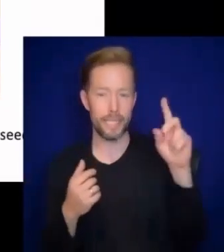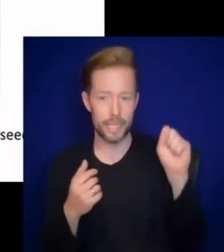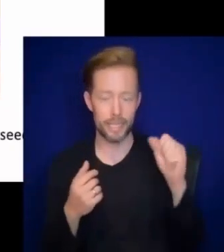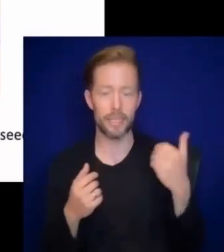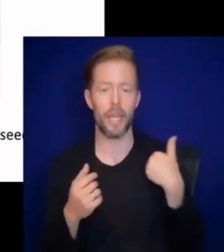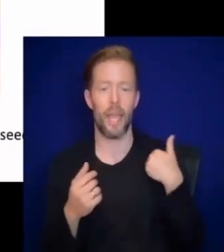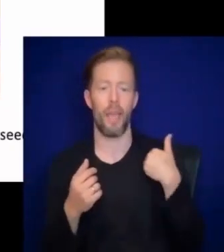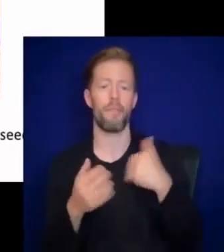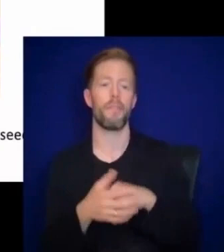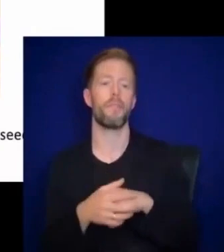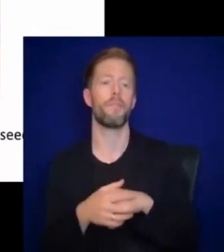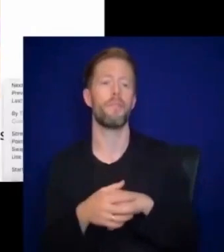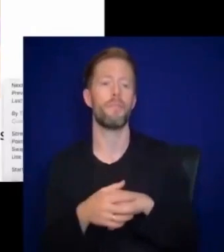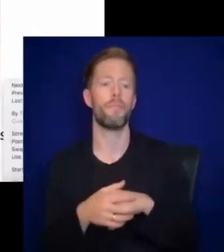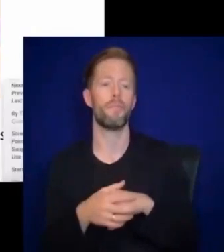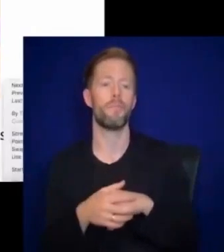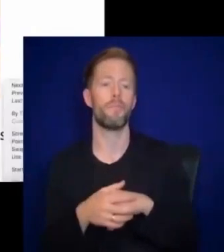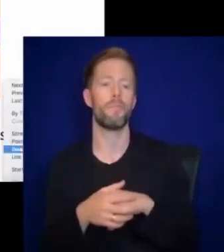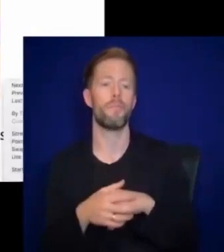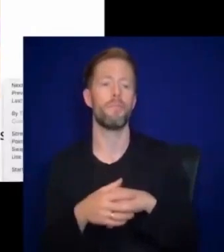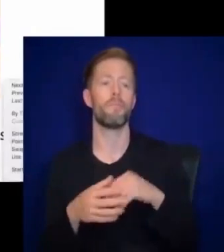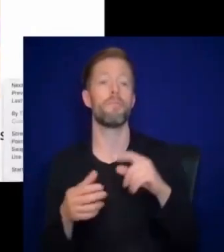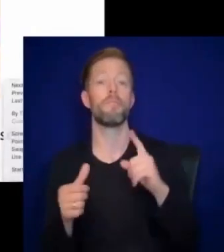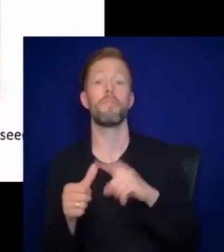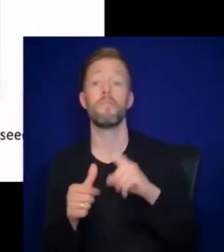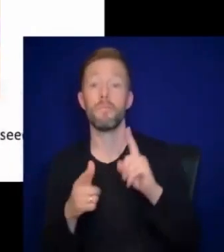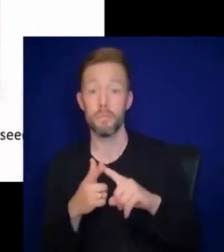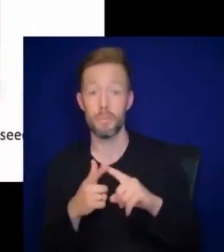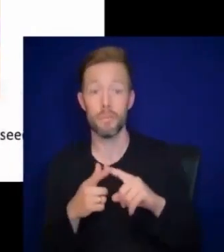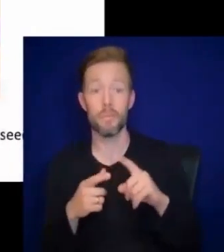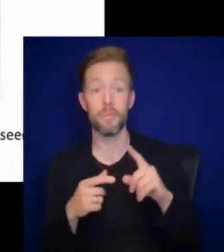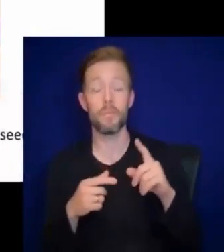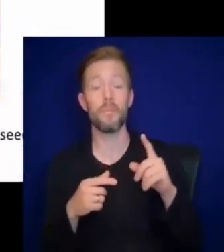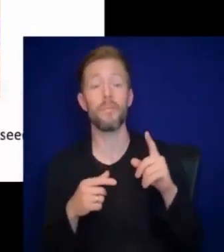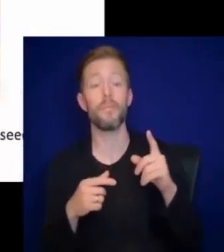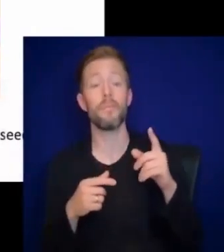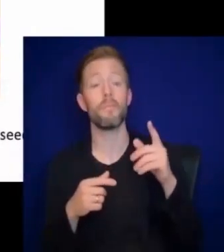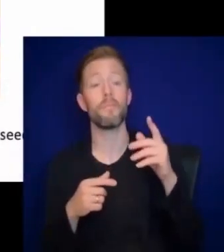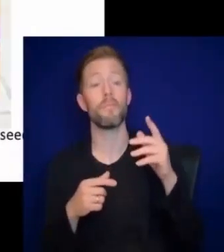they have. And then they are going to